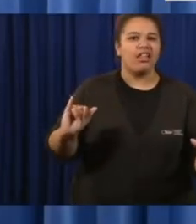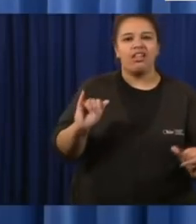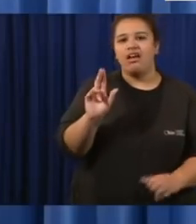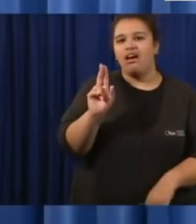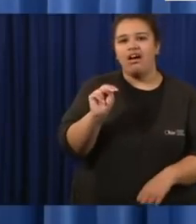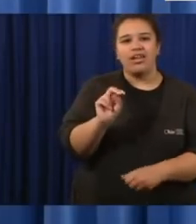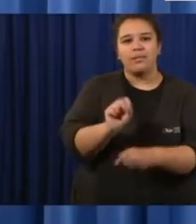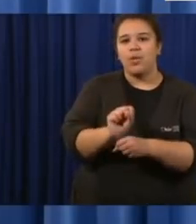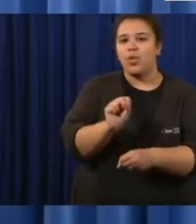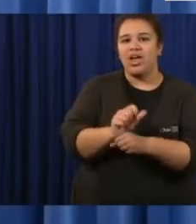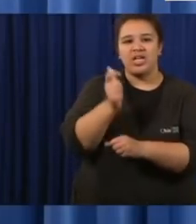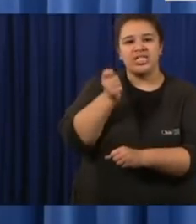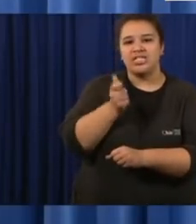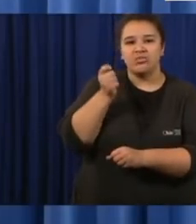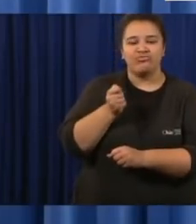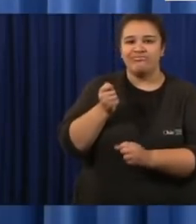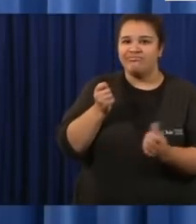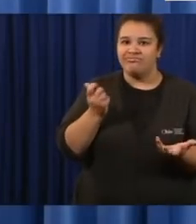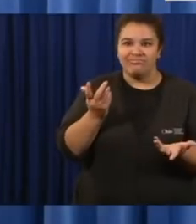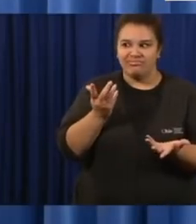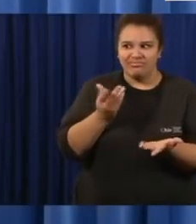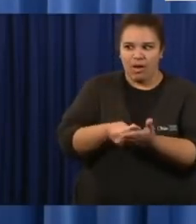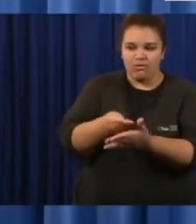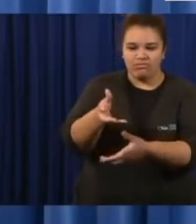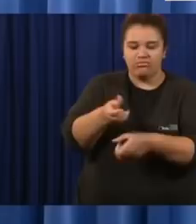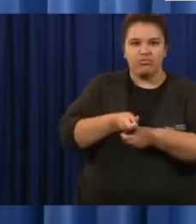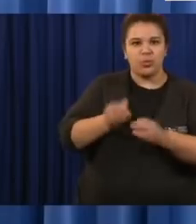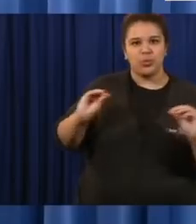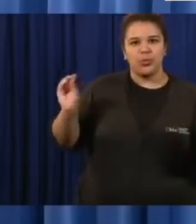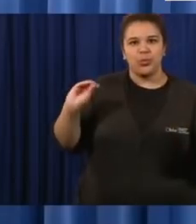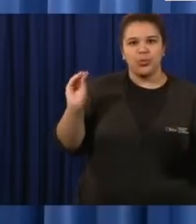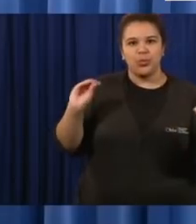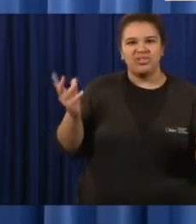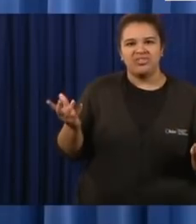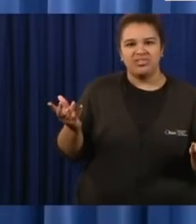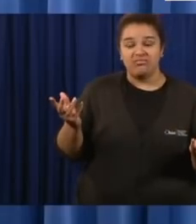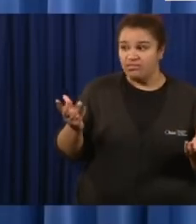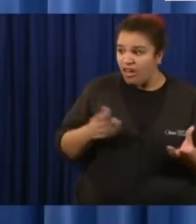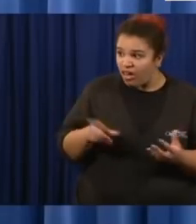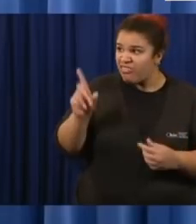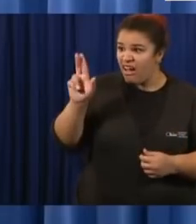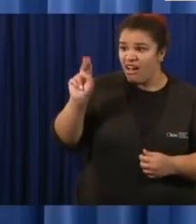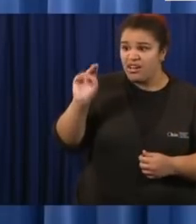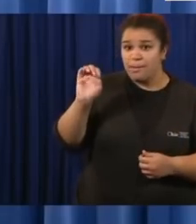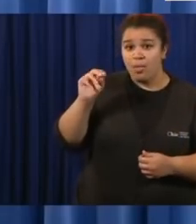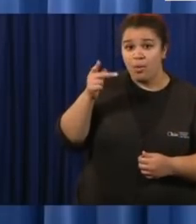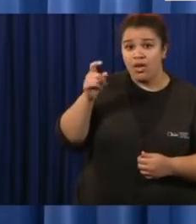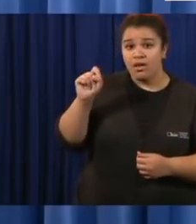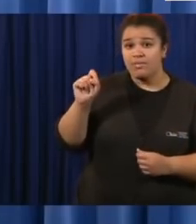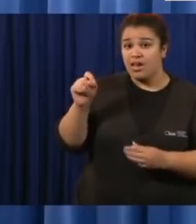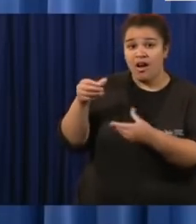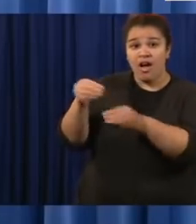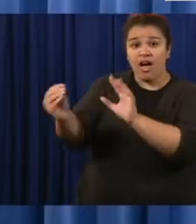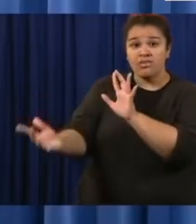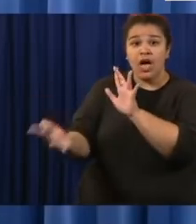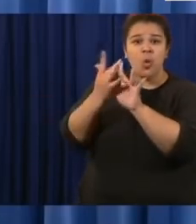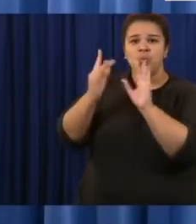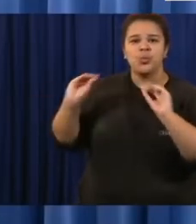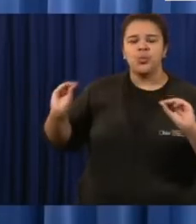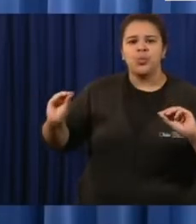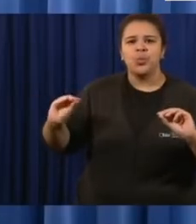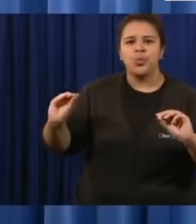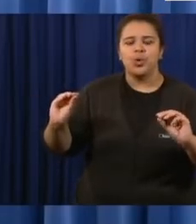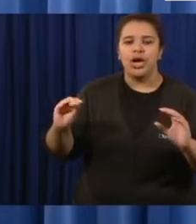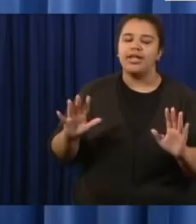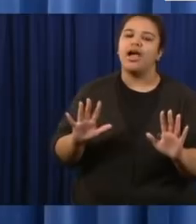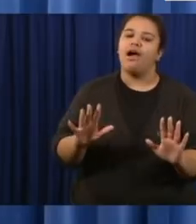really heard from the unemployment offices at all. I know I've asked about this before, and I've been told that your